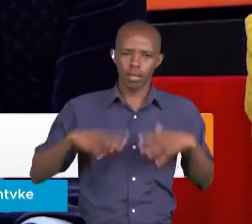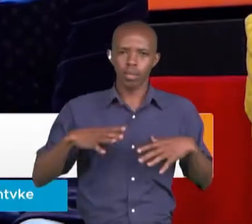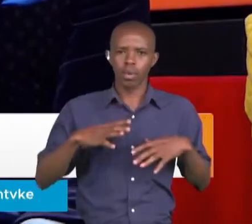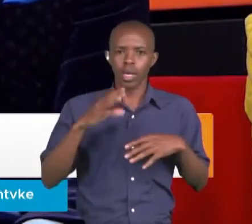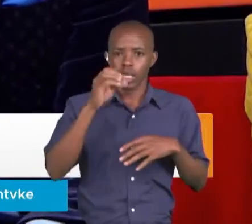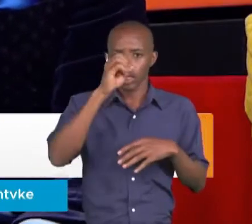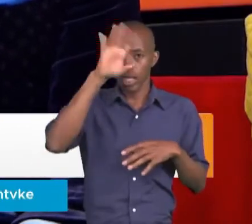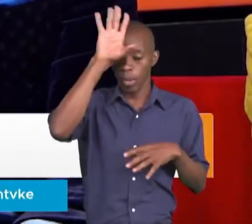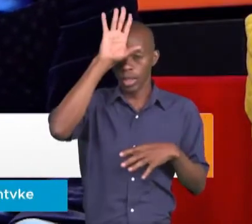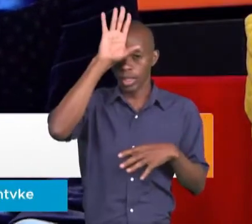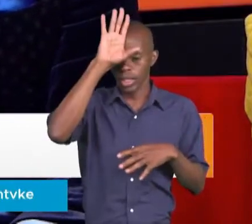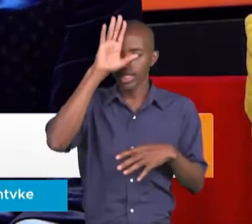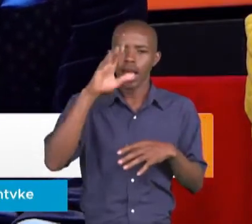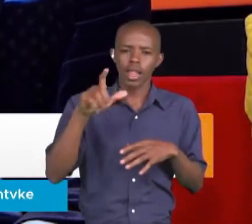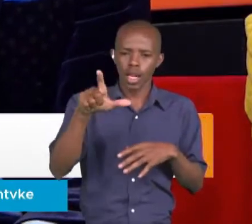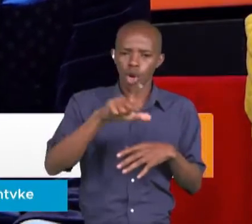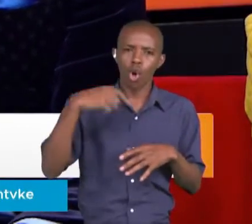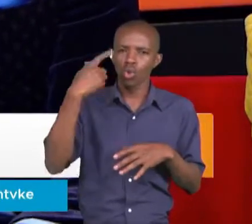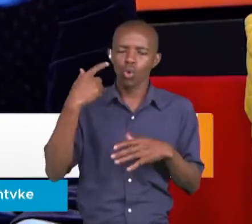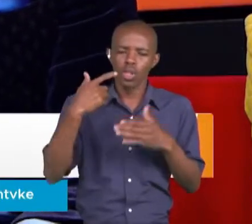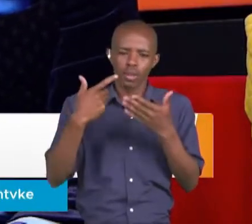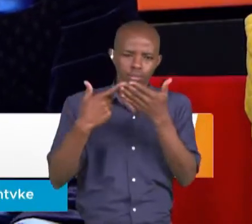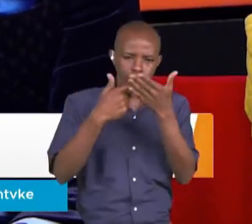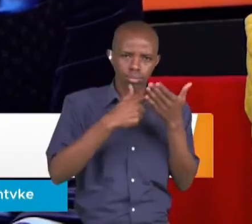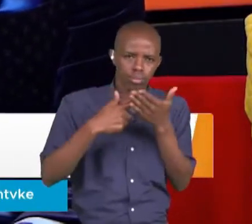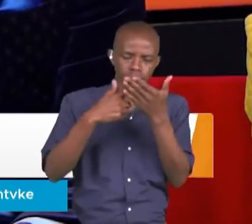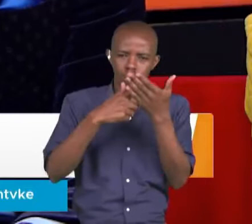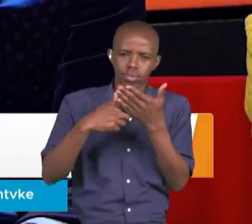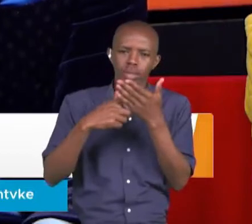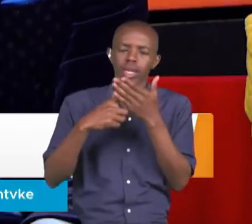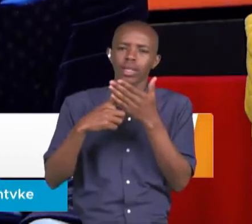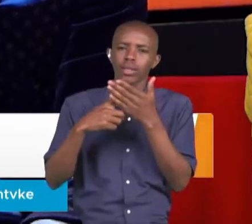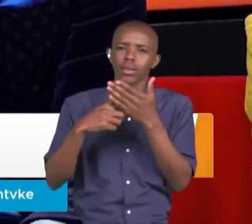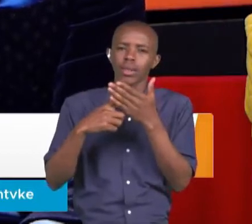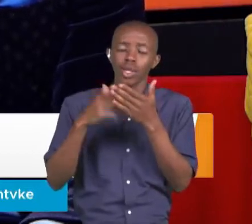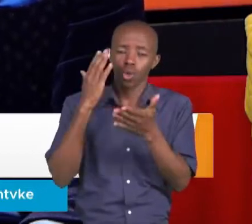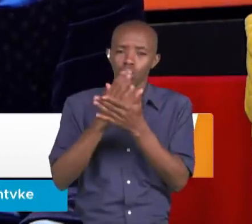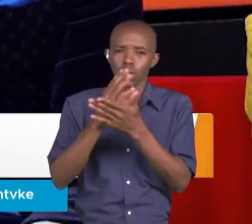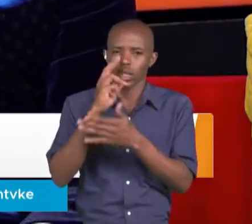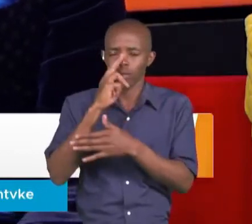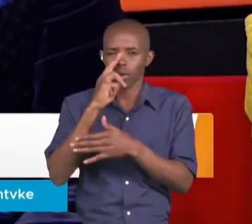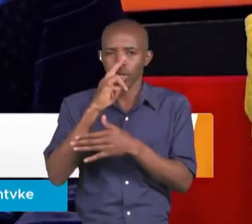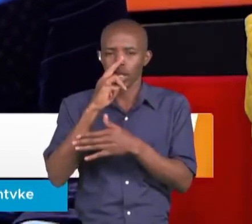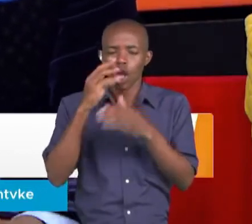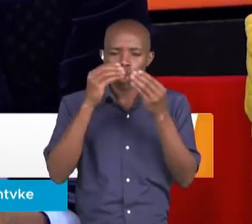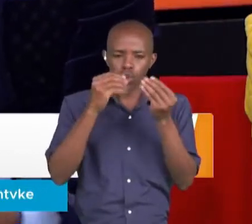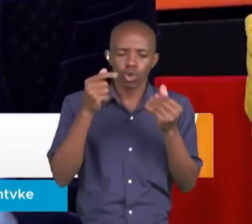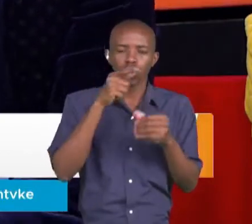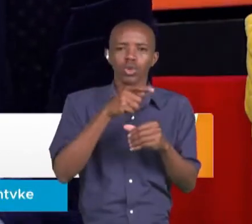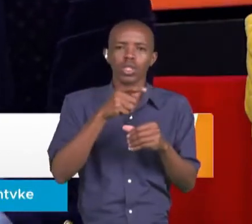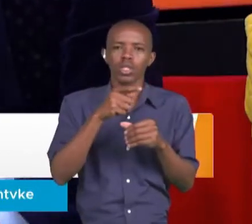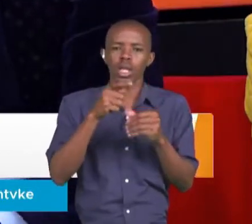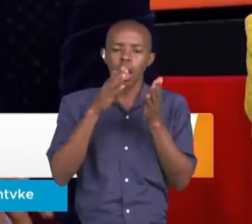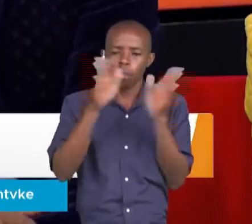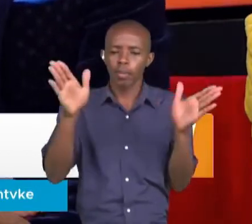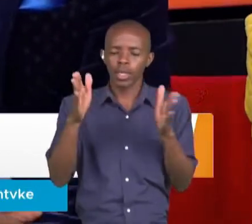are the ones initiating this conversation. Not the government arbitrators. It's so funny. Yeah. Solutions to this now. Yeah. Public